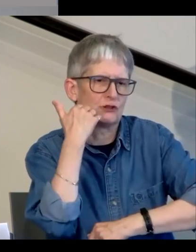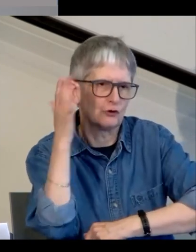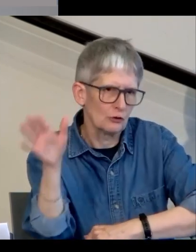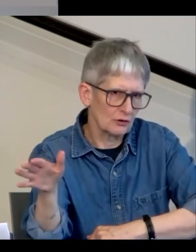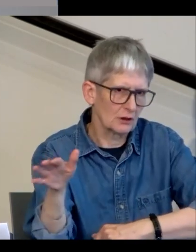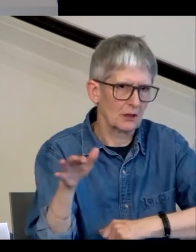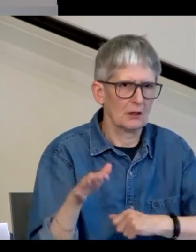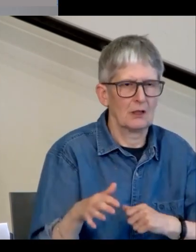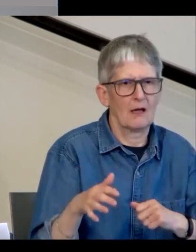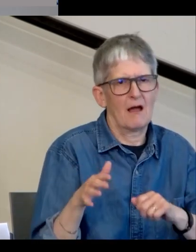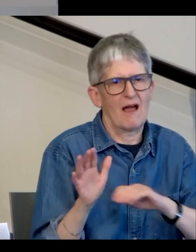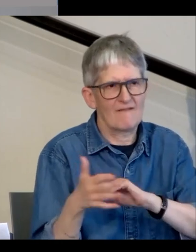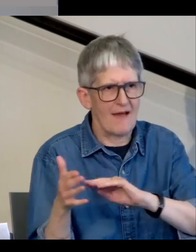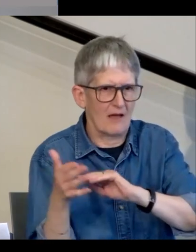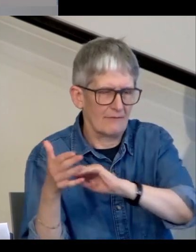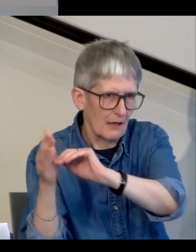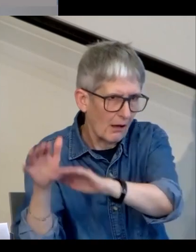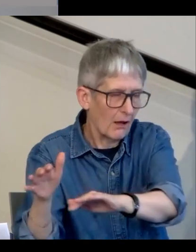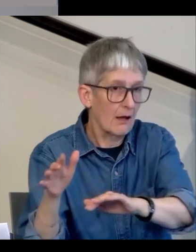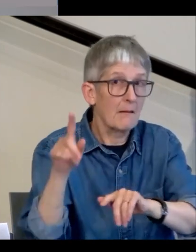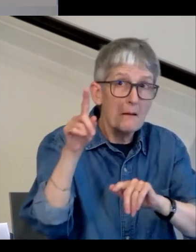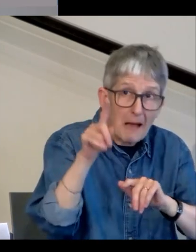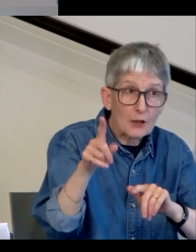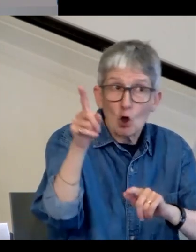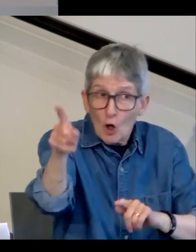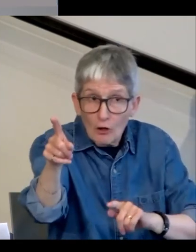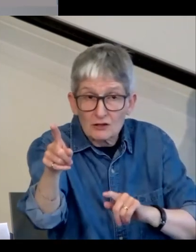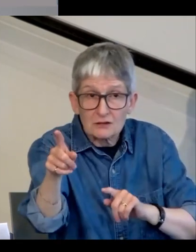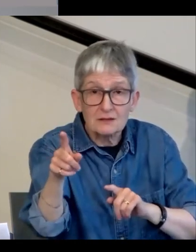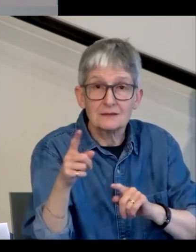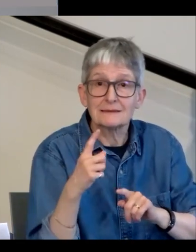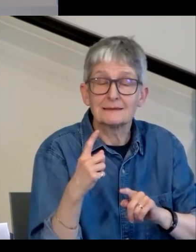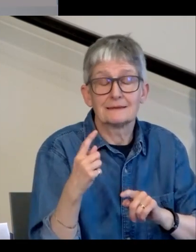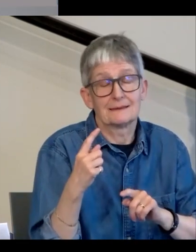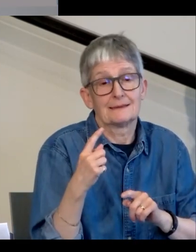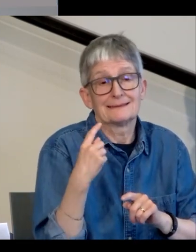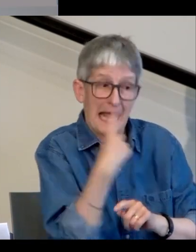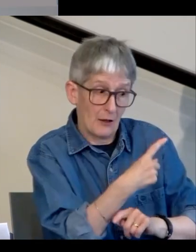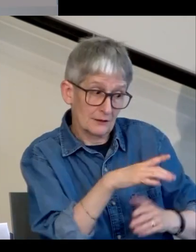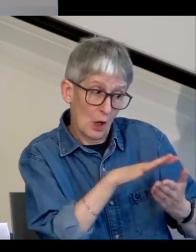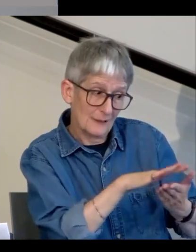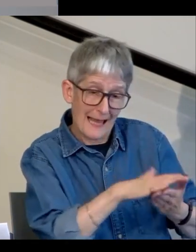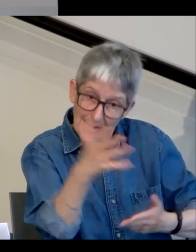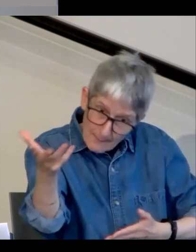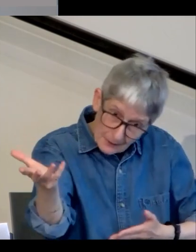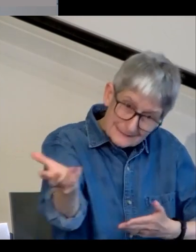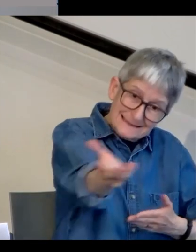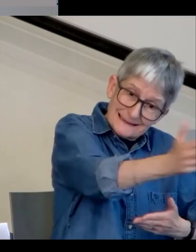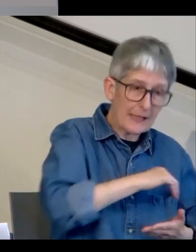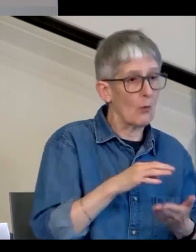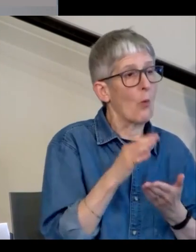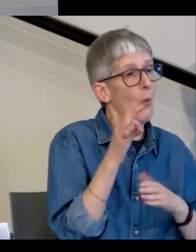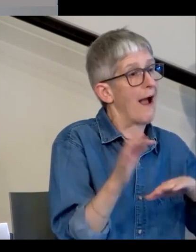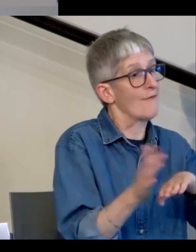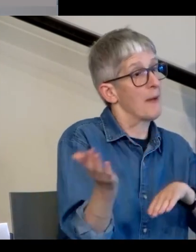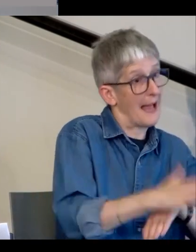prostitute. But with God's prompting, the prophet Hosea takes his wife back, even paying